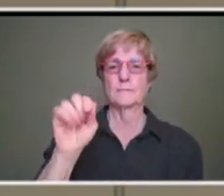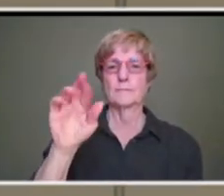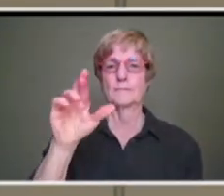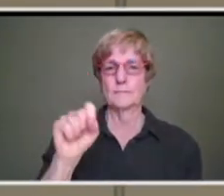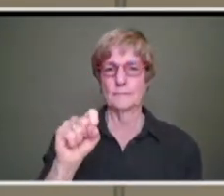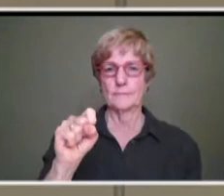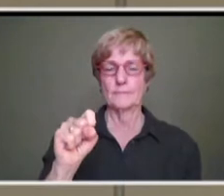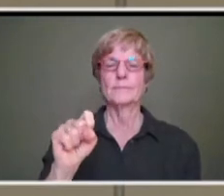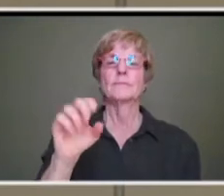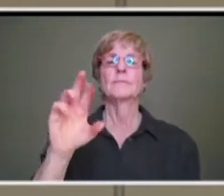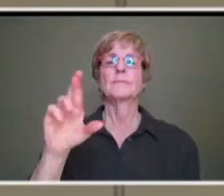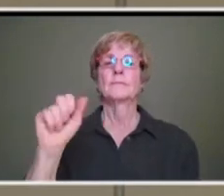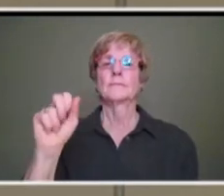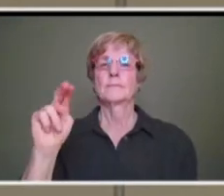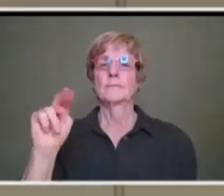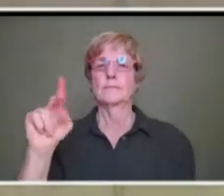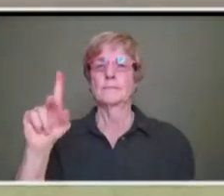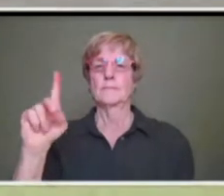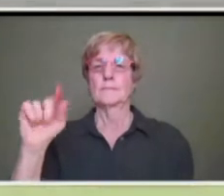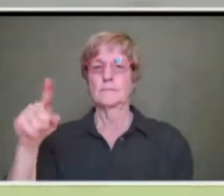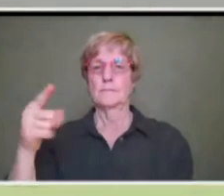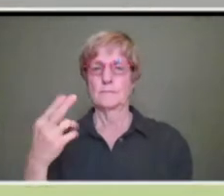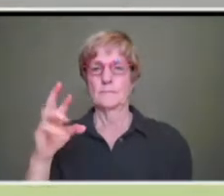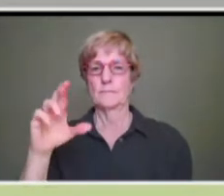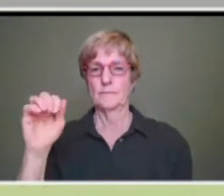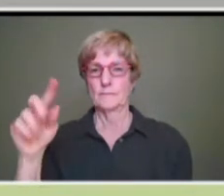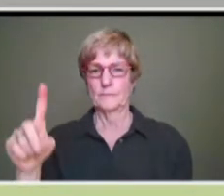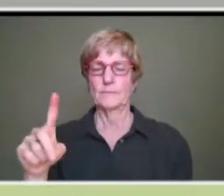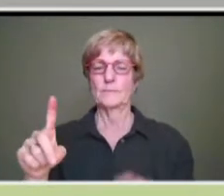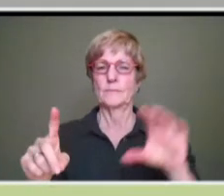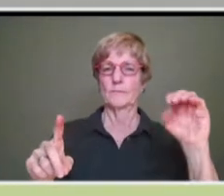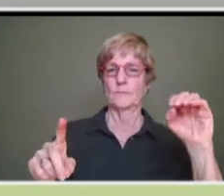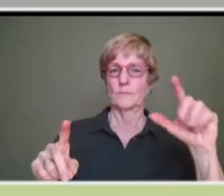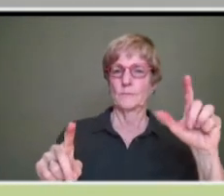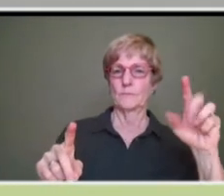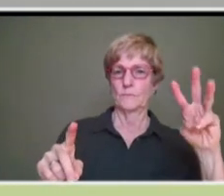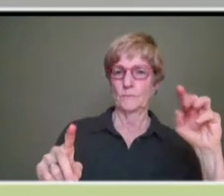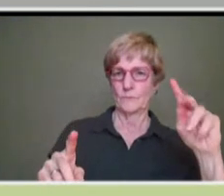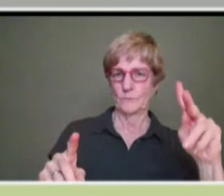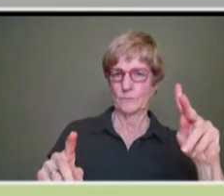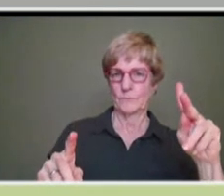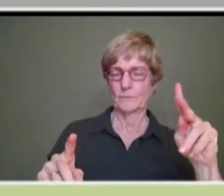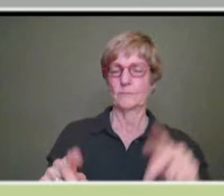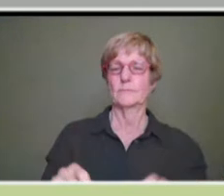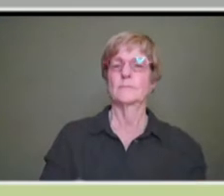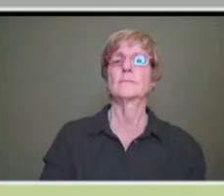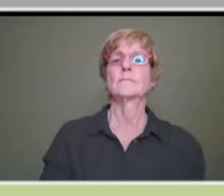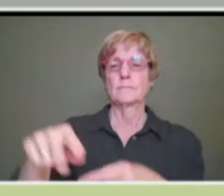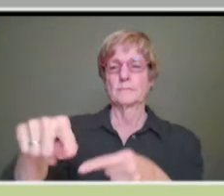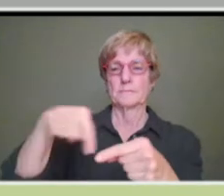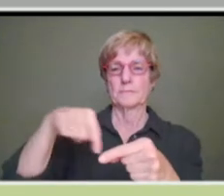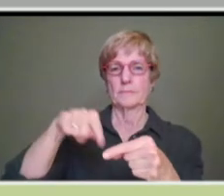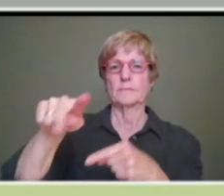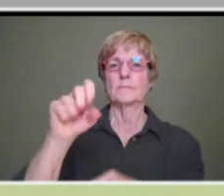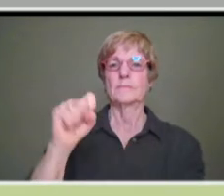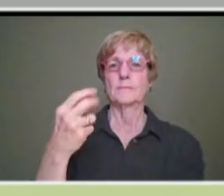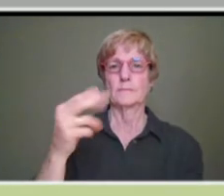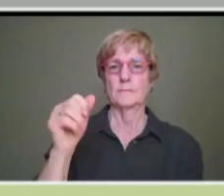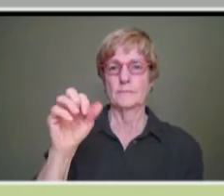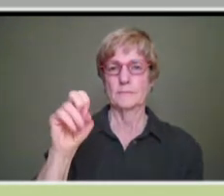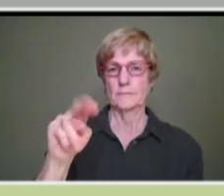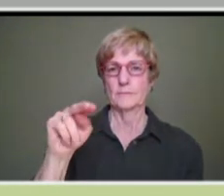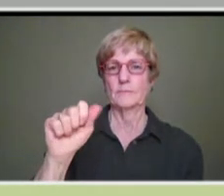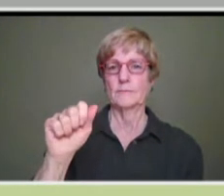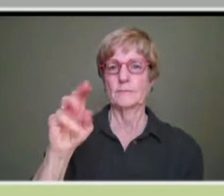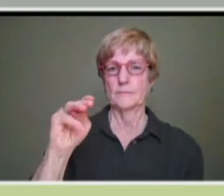by the east side of Randolph Road and the west side of colwick road north of Sharon Amity Road and Council district 6 Mr